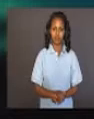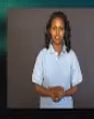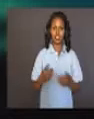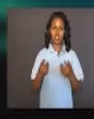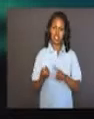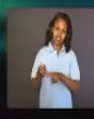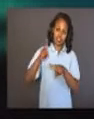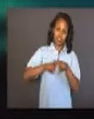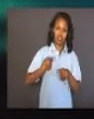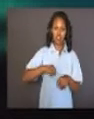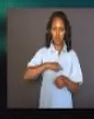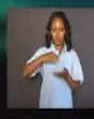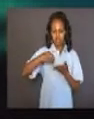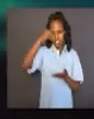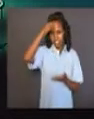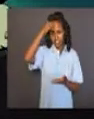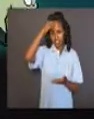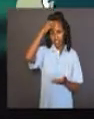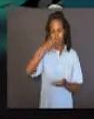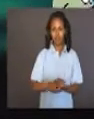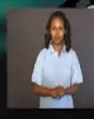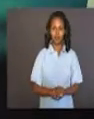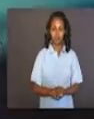Let's get back to our lesson.